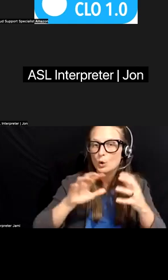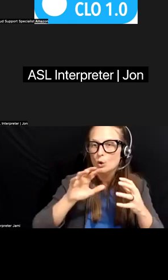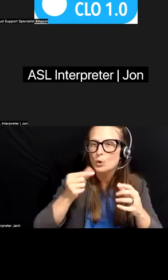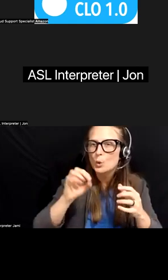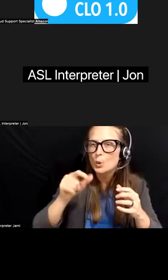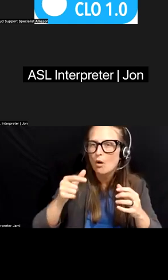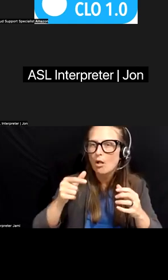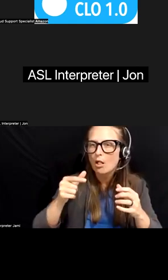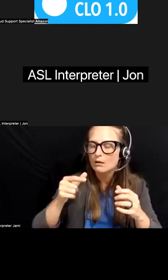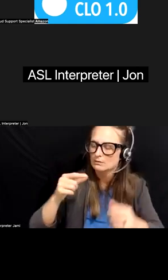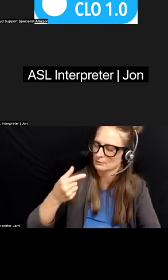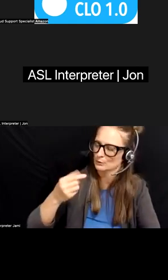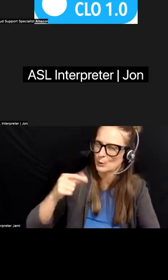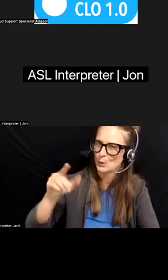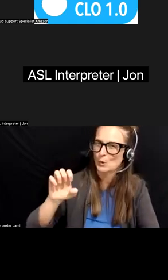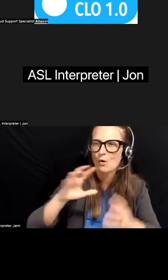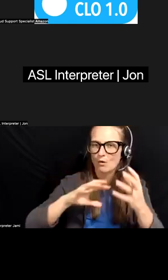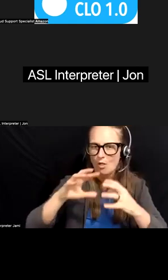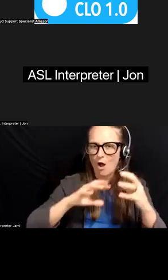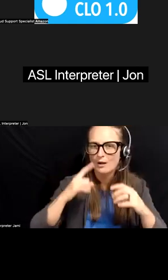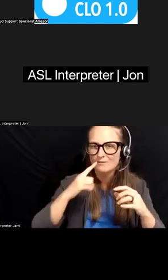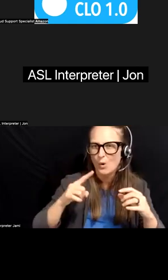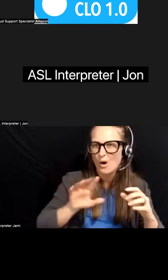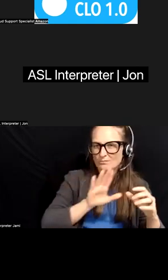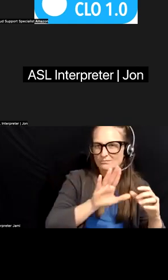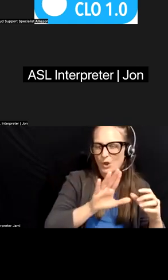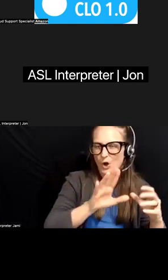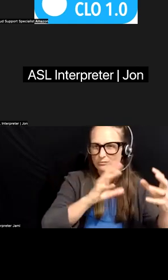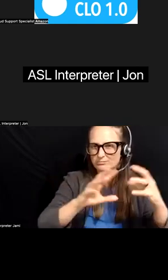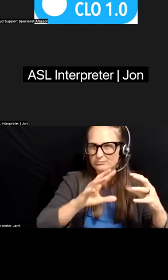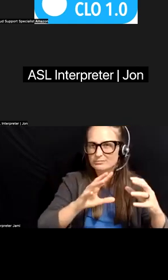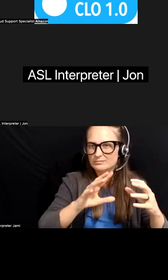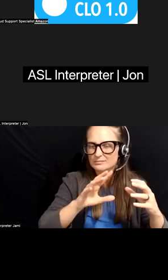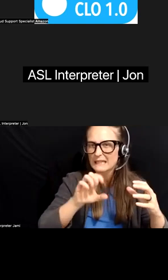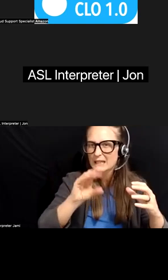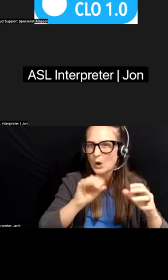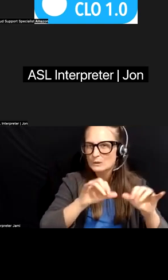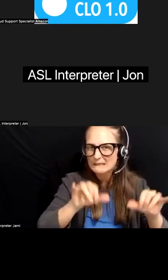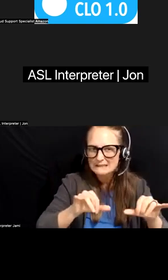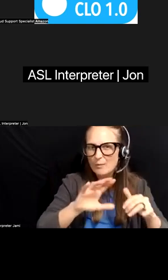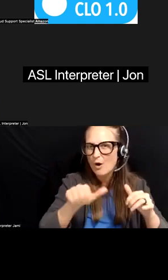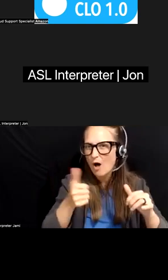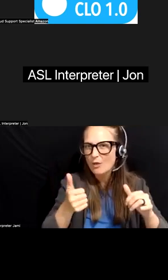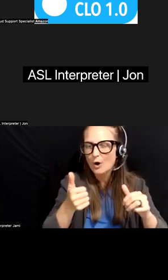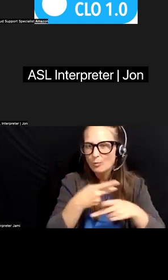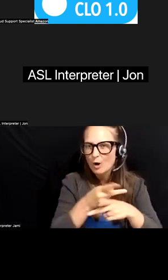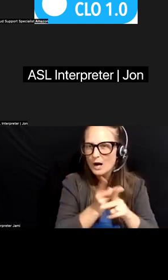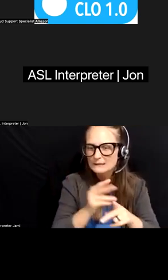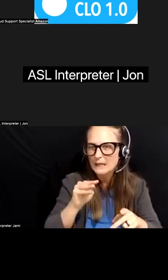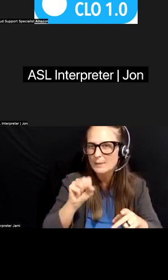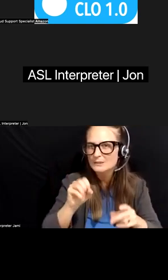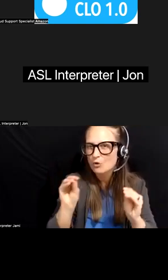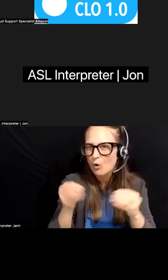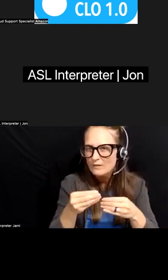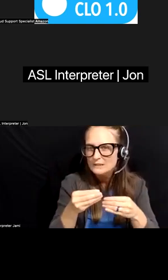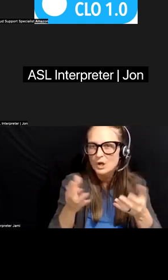is a universal cloud for Google's vast ecosystem and also for other Google products such Cloud. as Microsoft Office. It allows